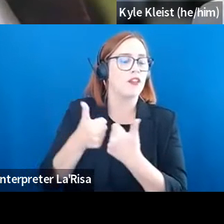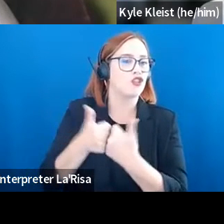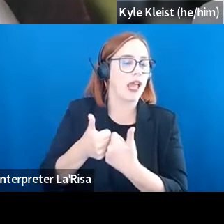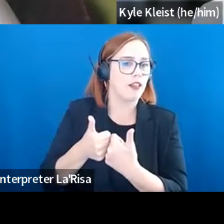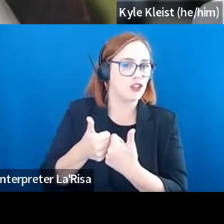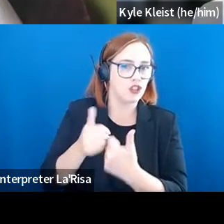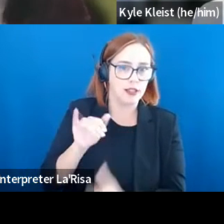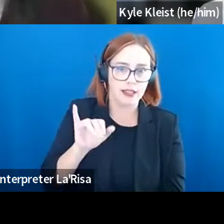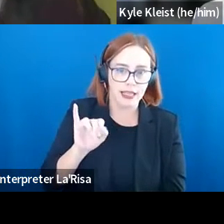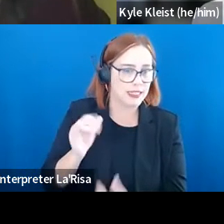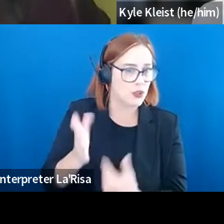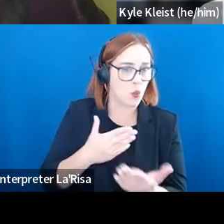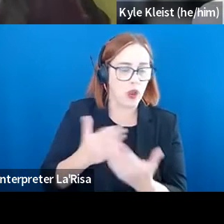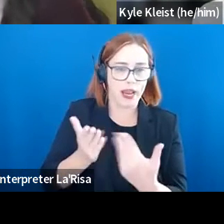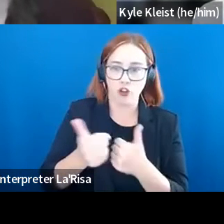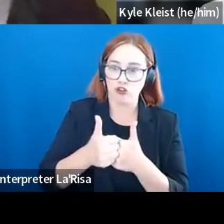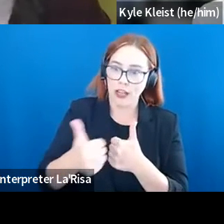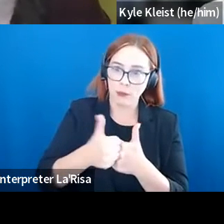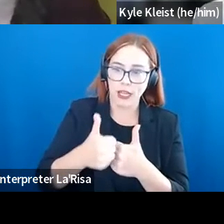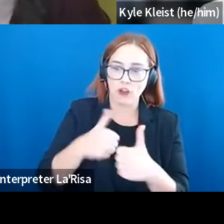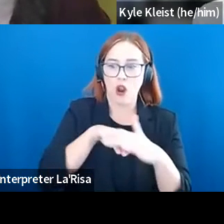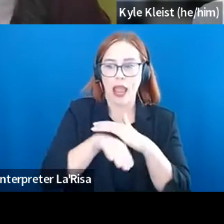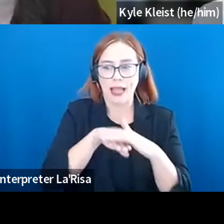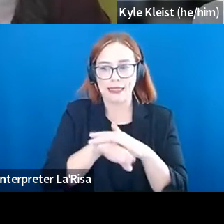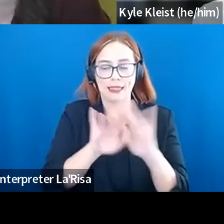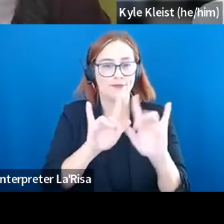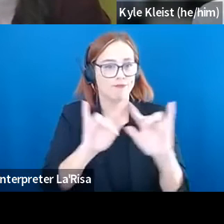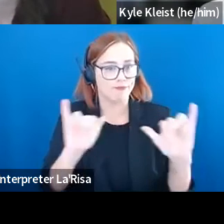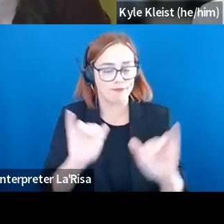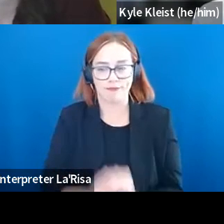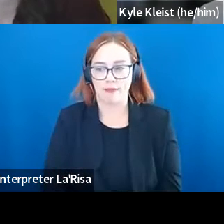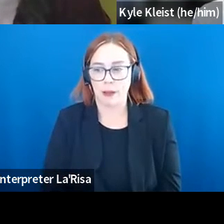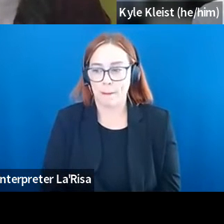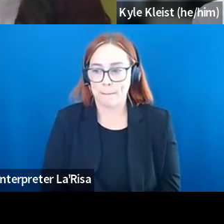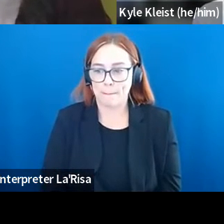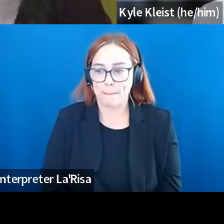access to whatever. Yeah. And a lot of fun often. Yes.